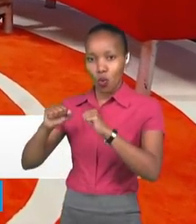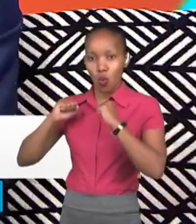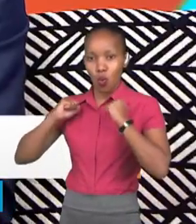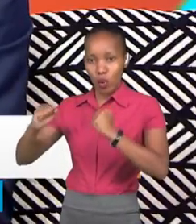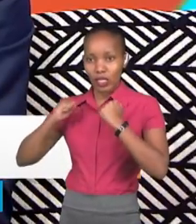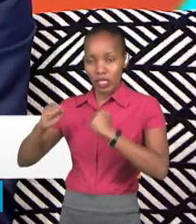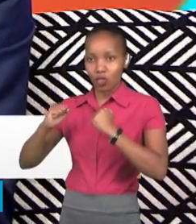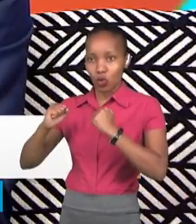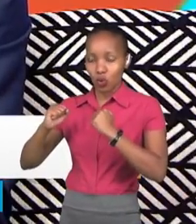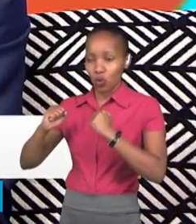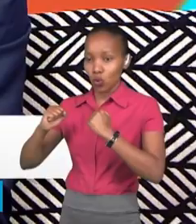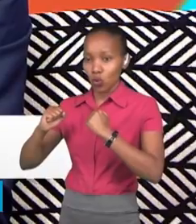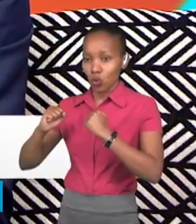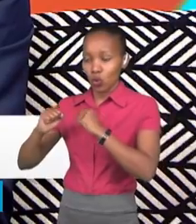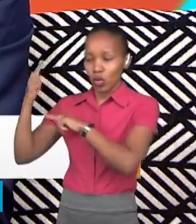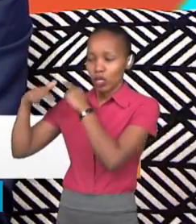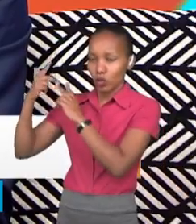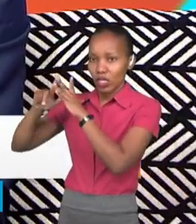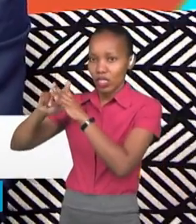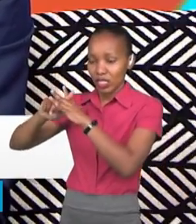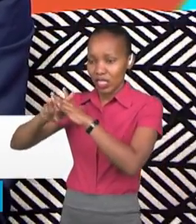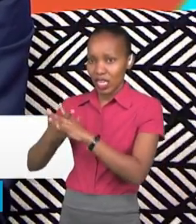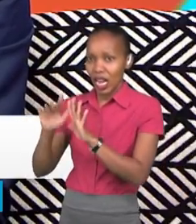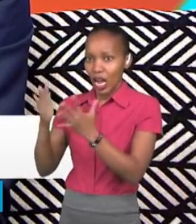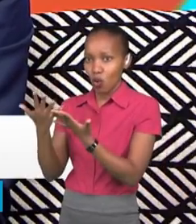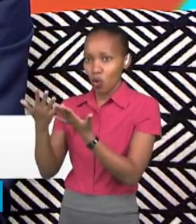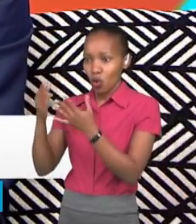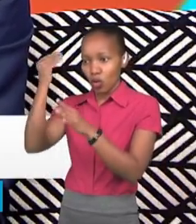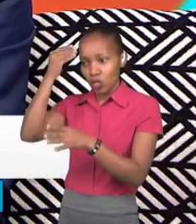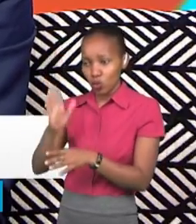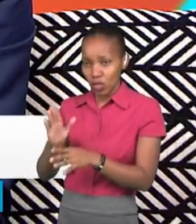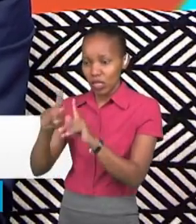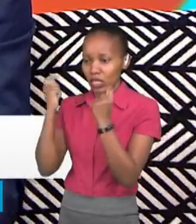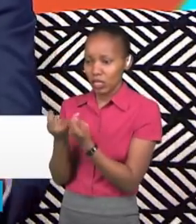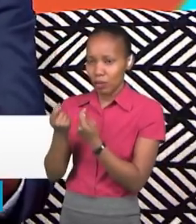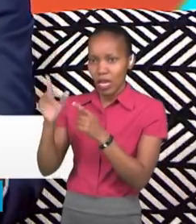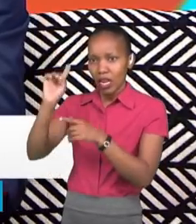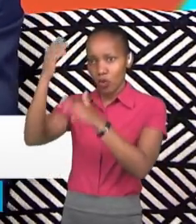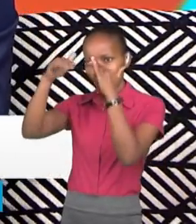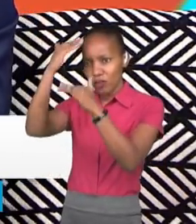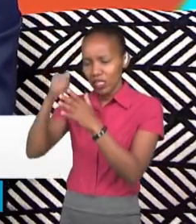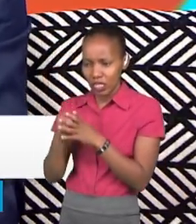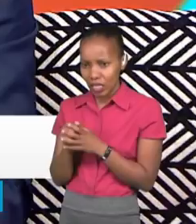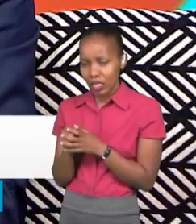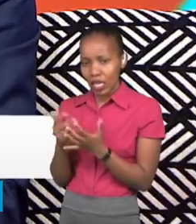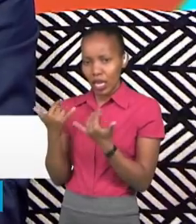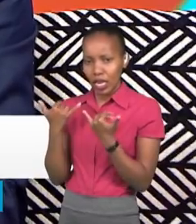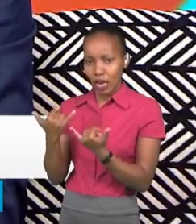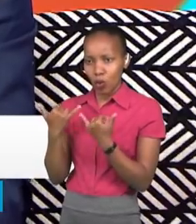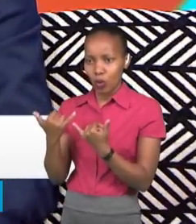this club started as a student's team, University of Nairobi. Wow. So, and to this extent, whereby